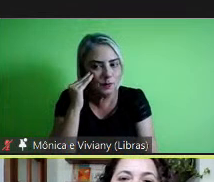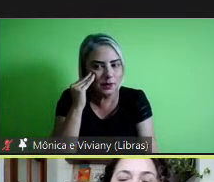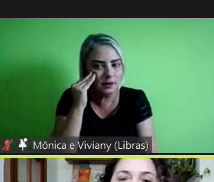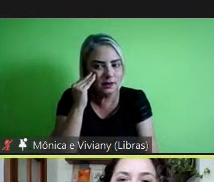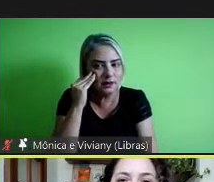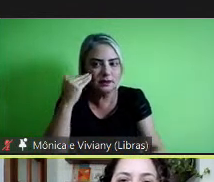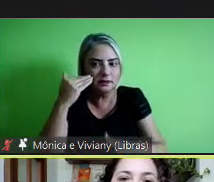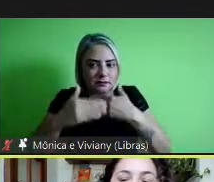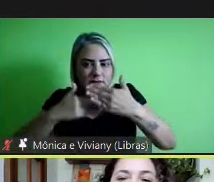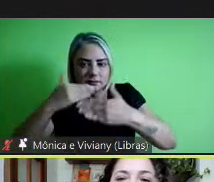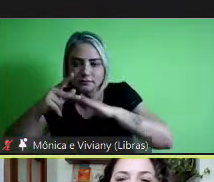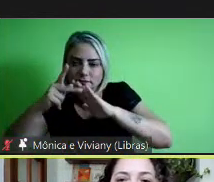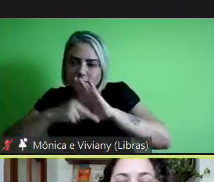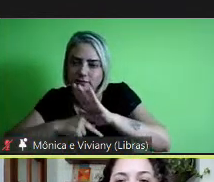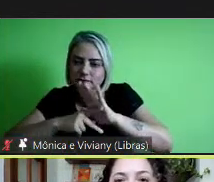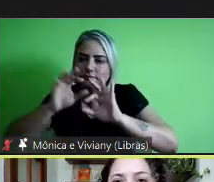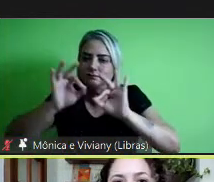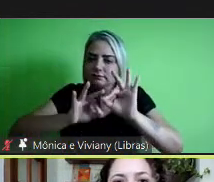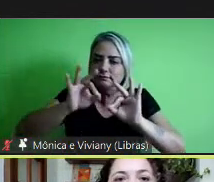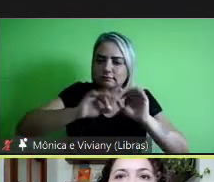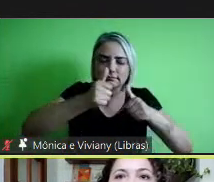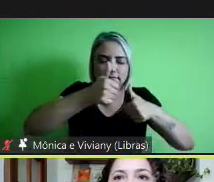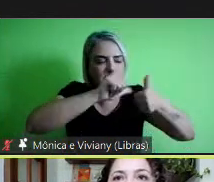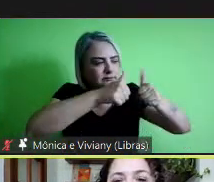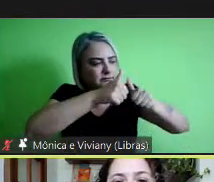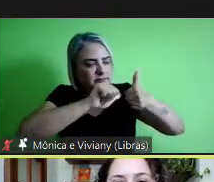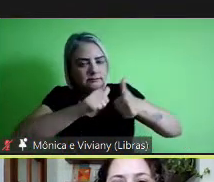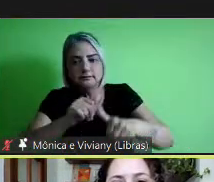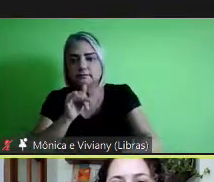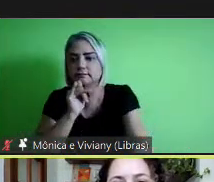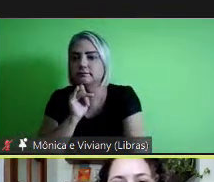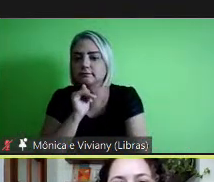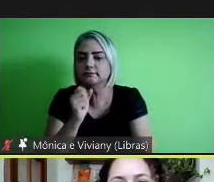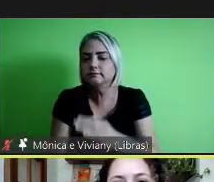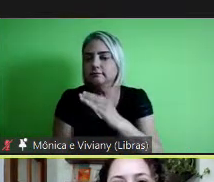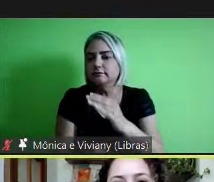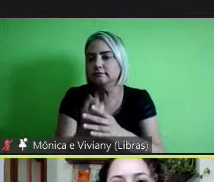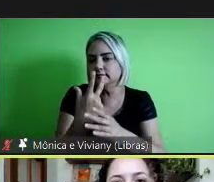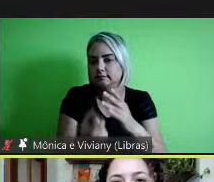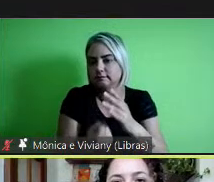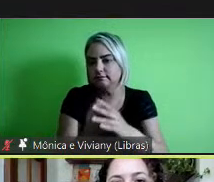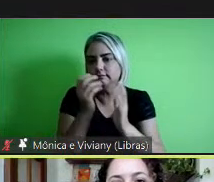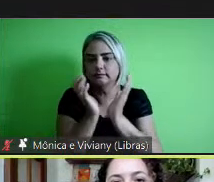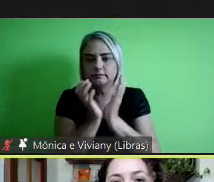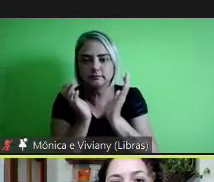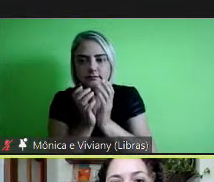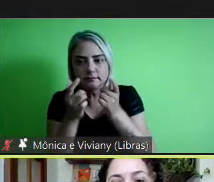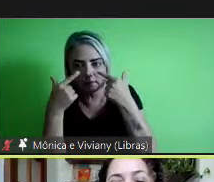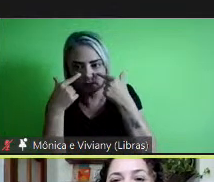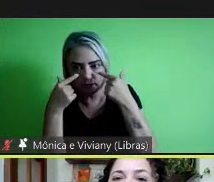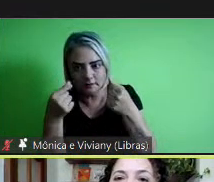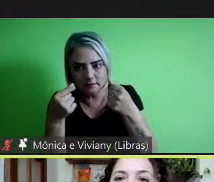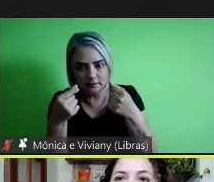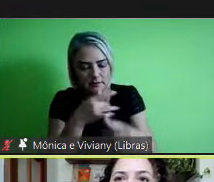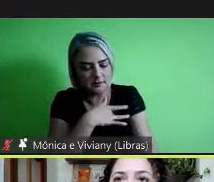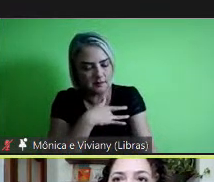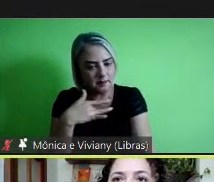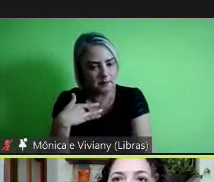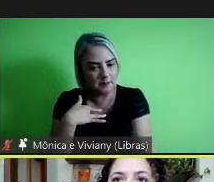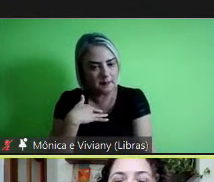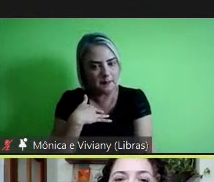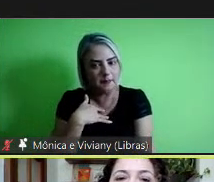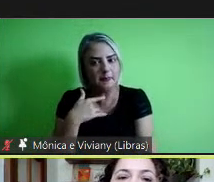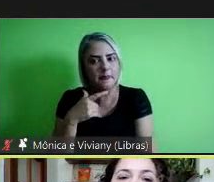basic health clinics, or UBS in Portuguese. And the managers have to understand this by analyzing the productivity of the